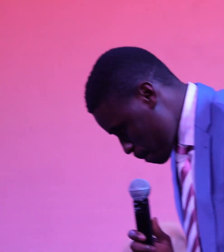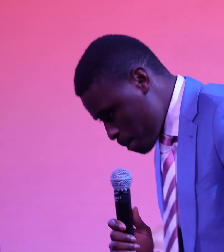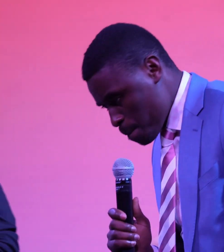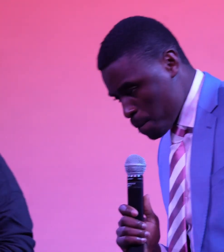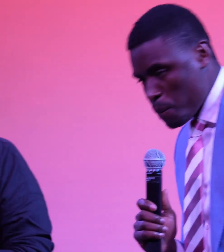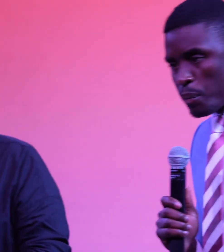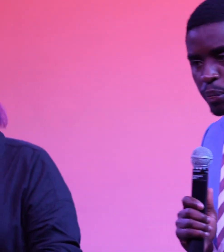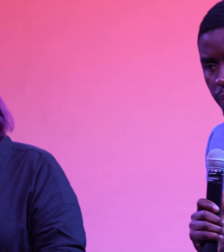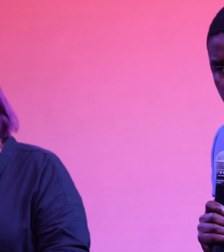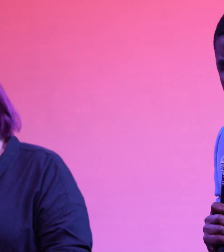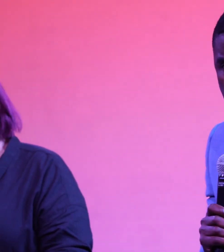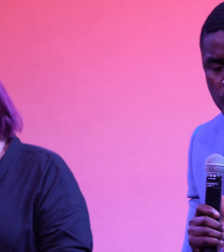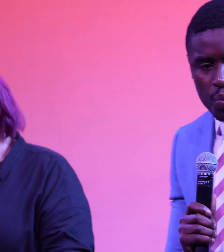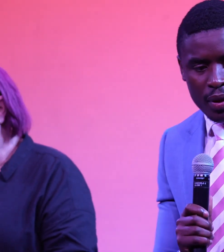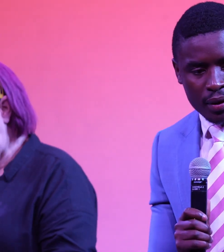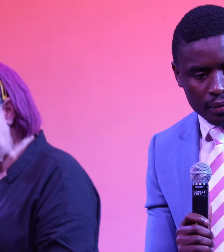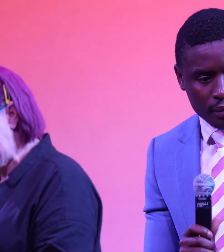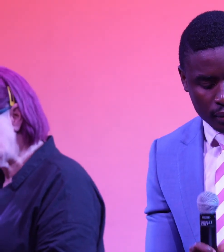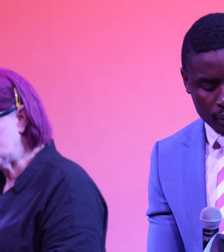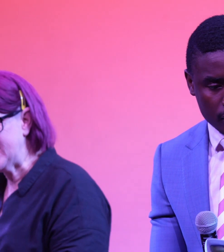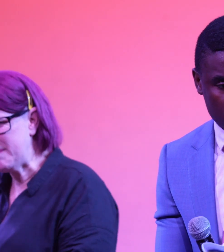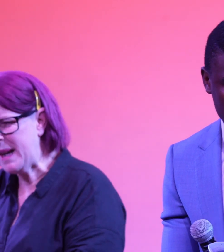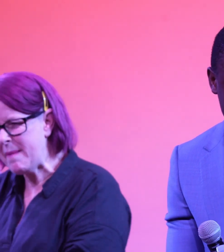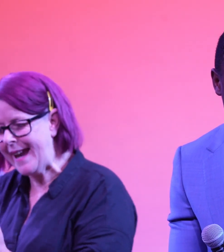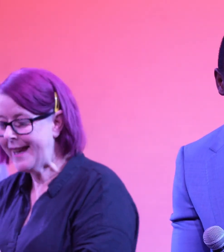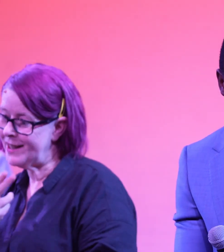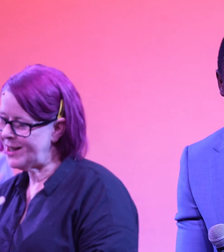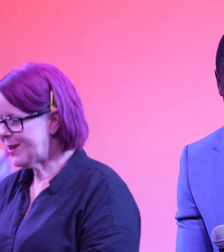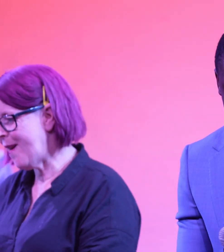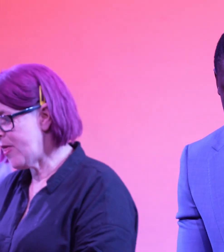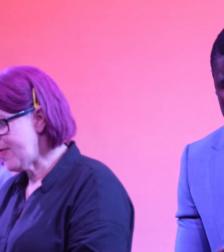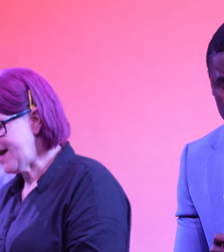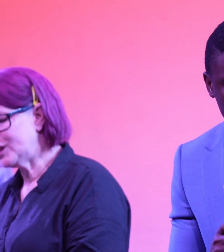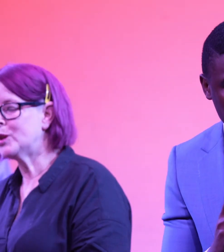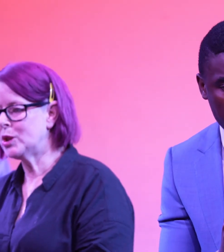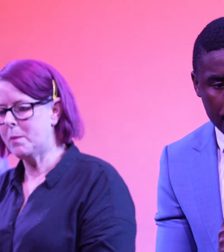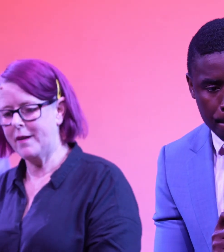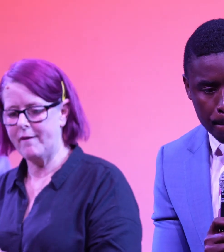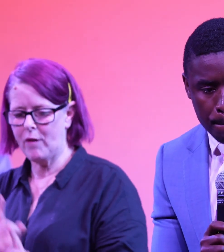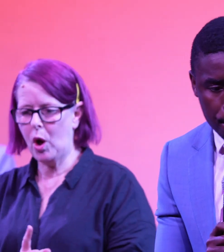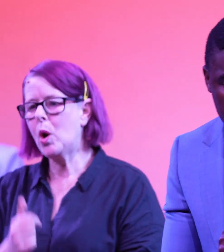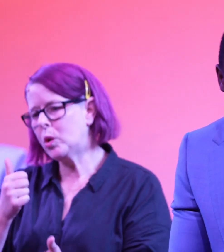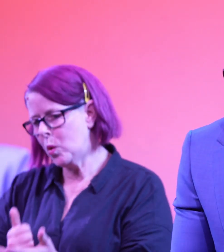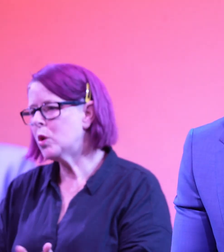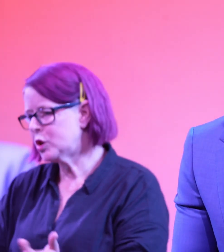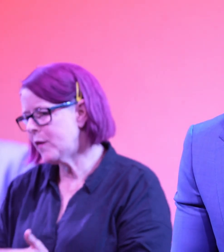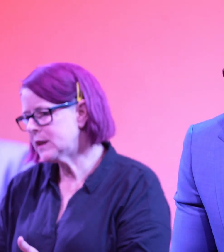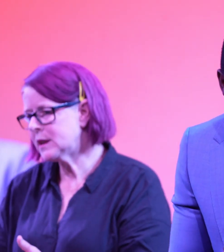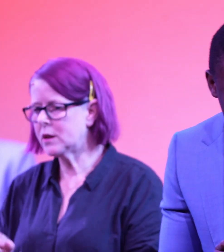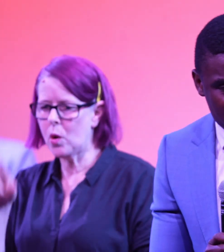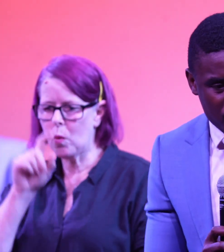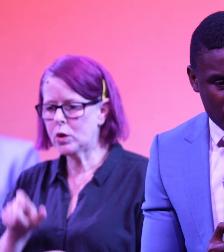for spending money on nice-to-haves with an argument it should stick to core services: water, roads, rubbish, reserves.